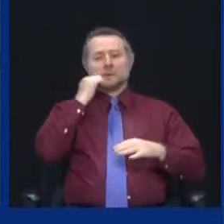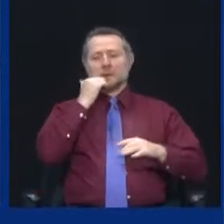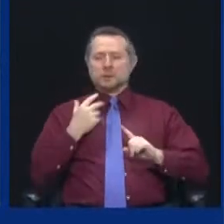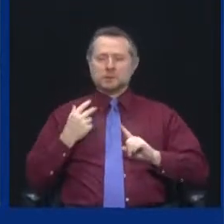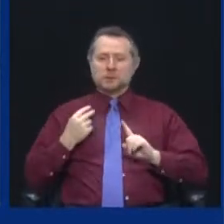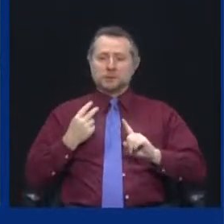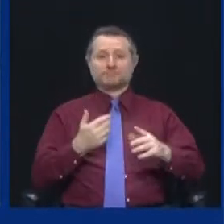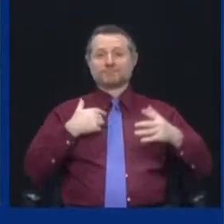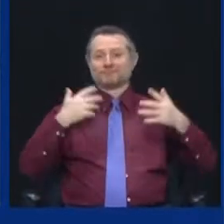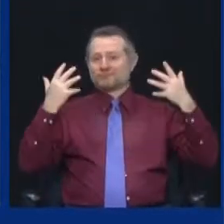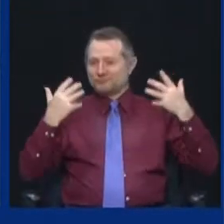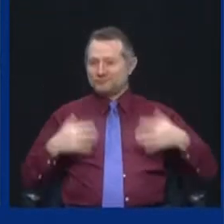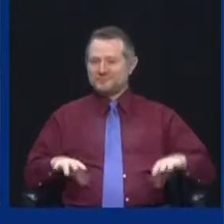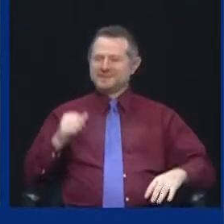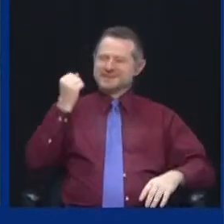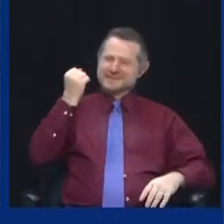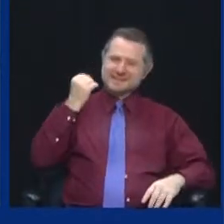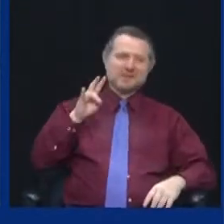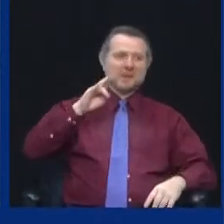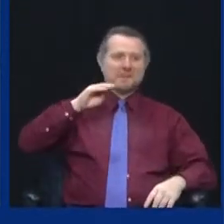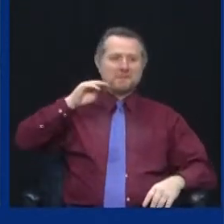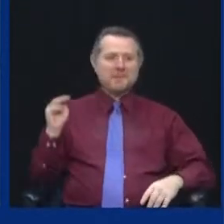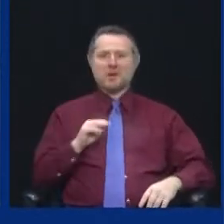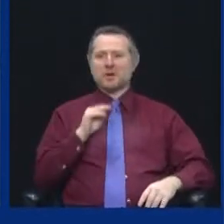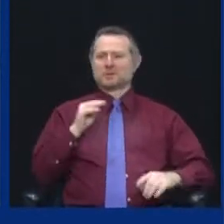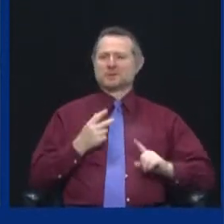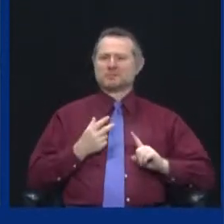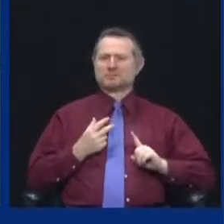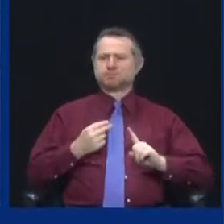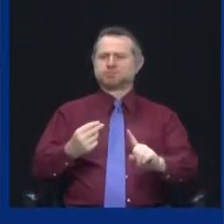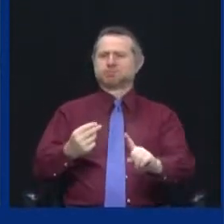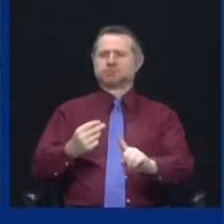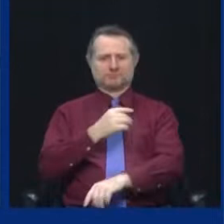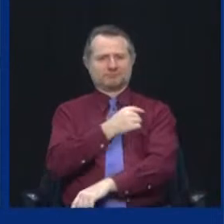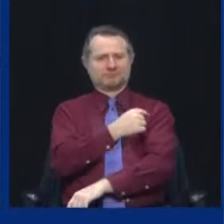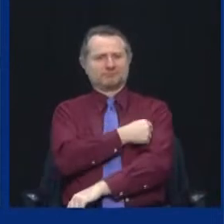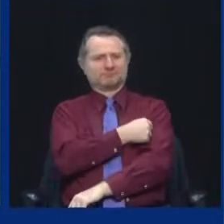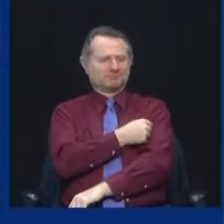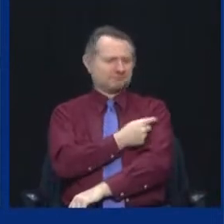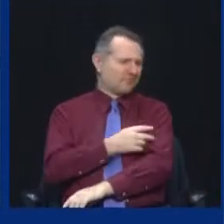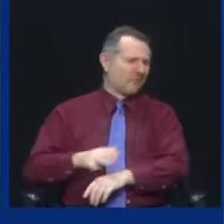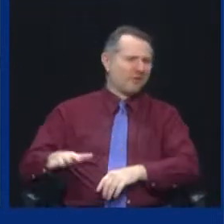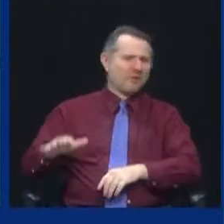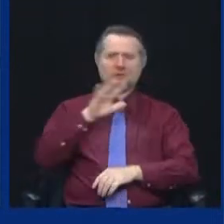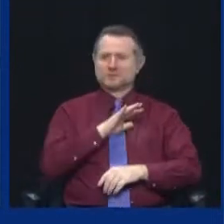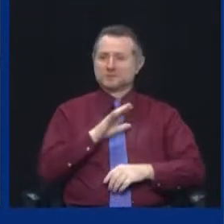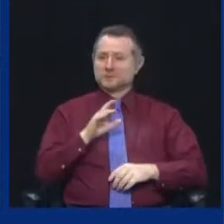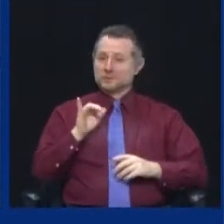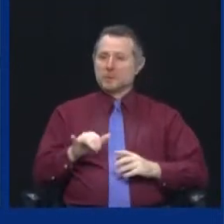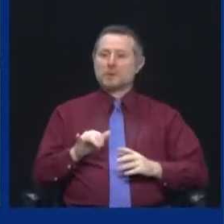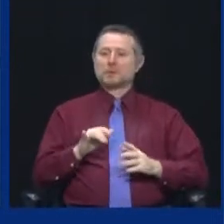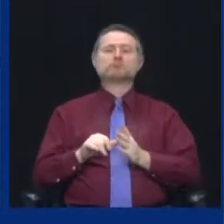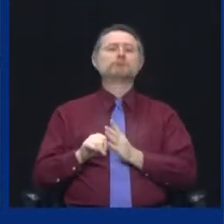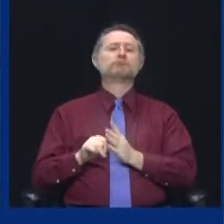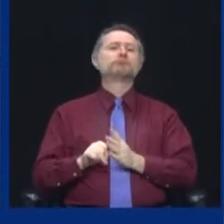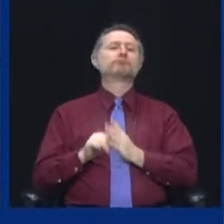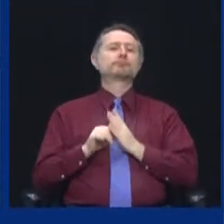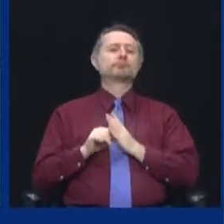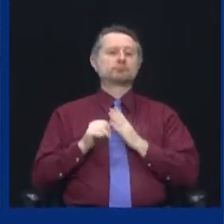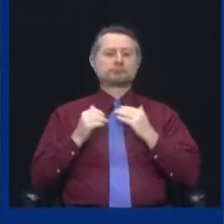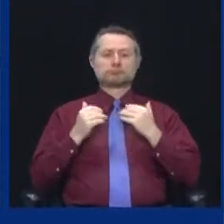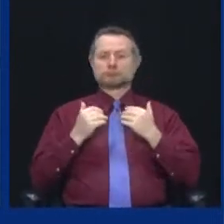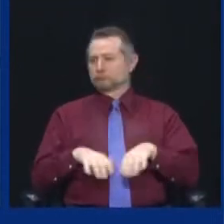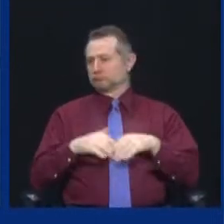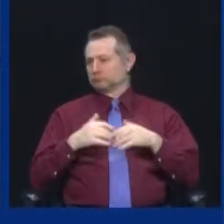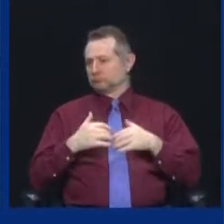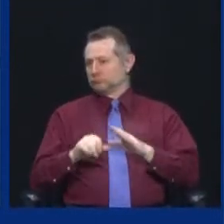done 17 million shots in arms statewide, which is phenomenal when you think about it. And